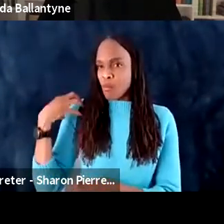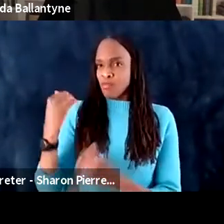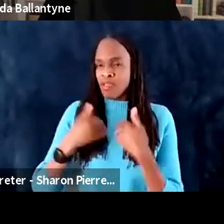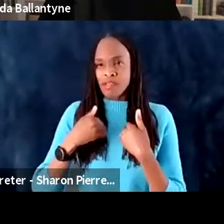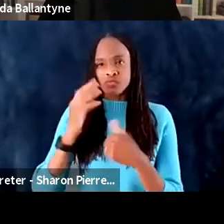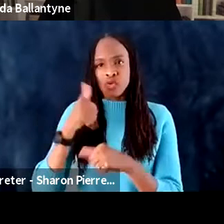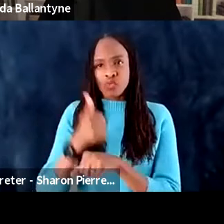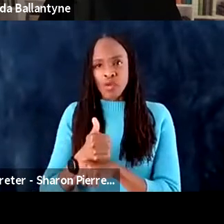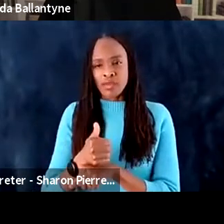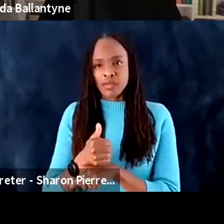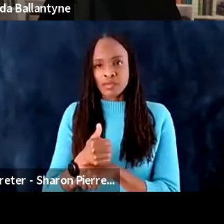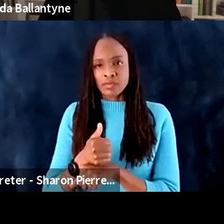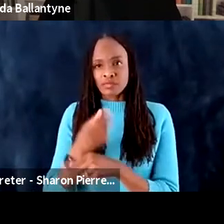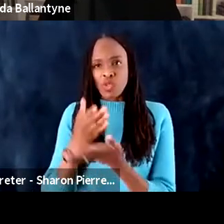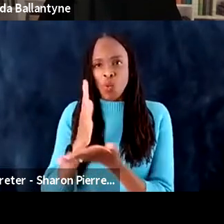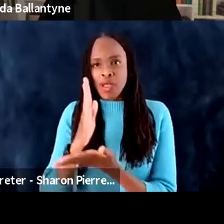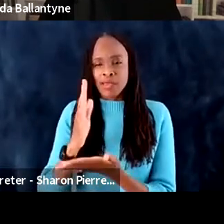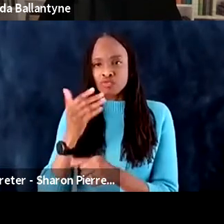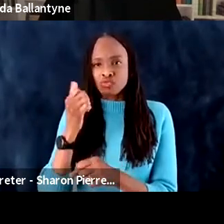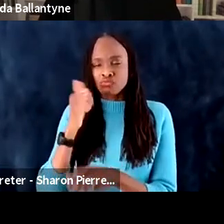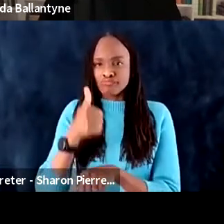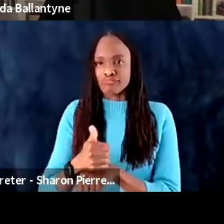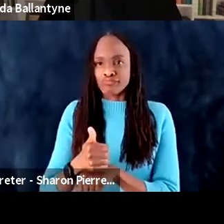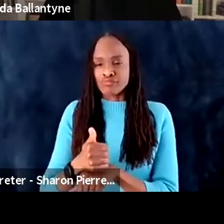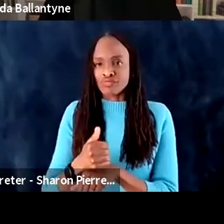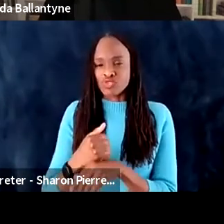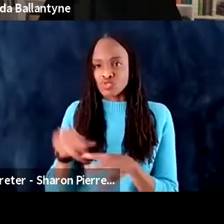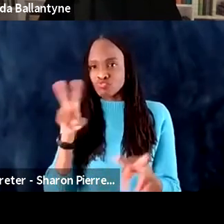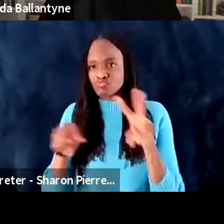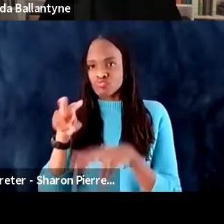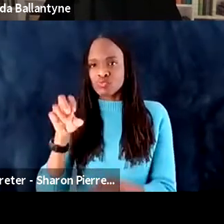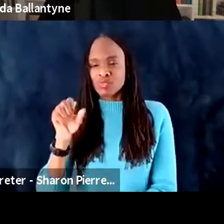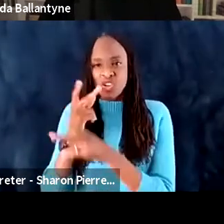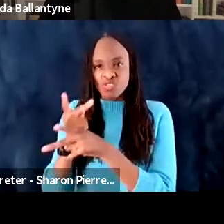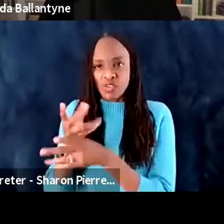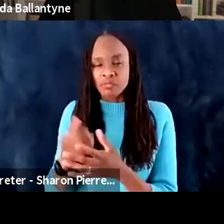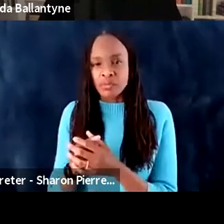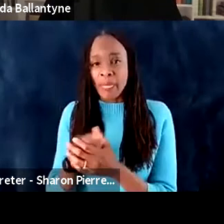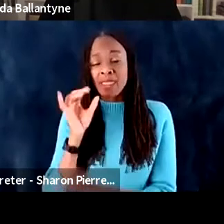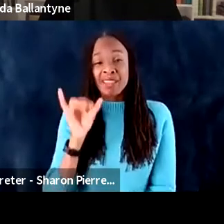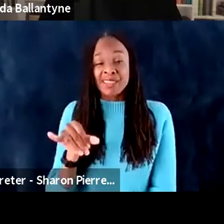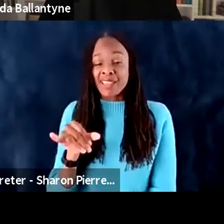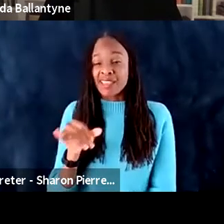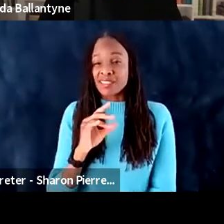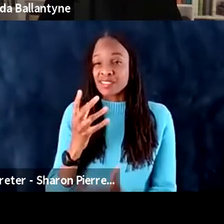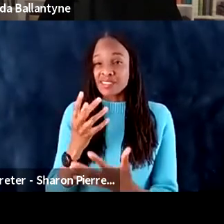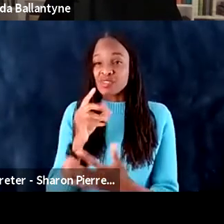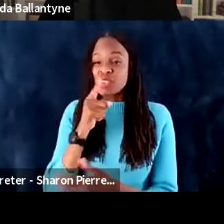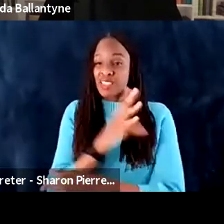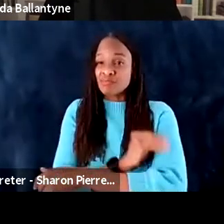establish, productivity measures or a right to surveil. But this is also very disempowering. And